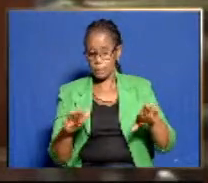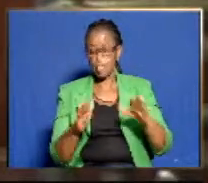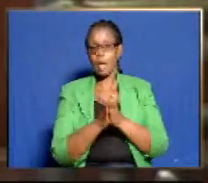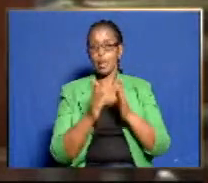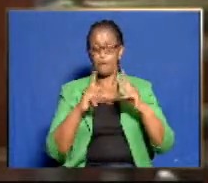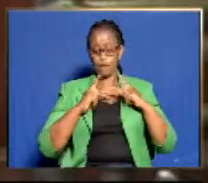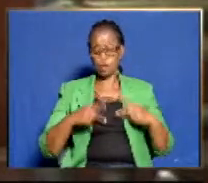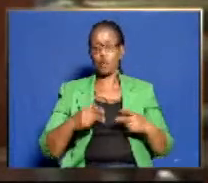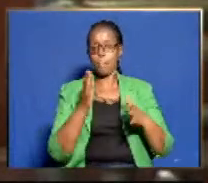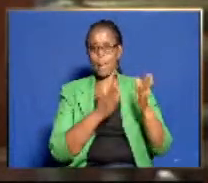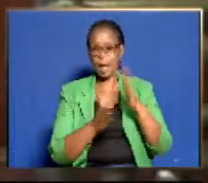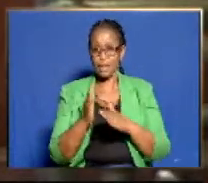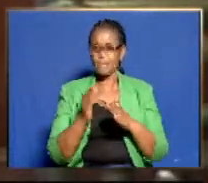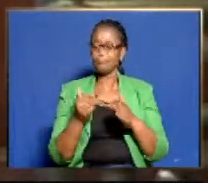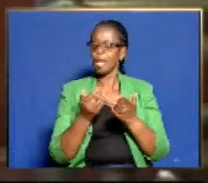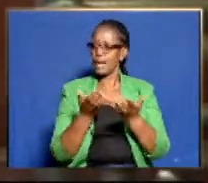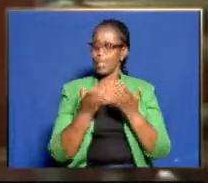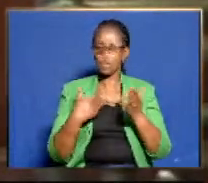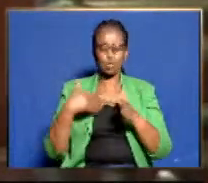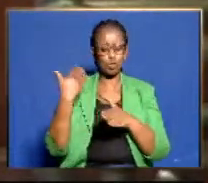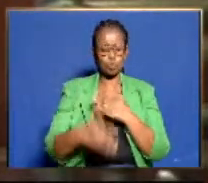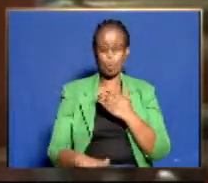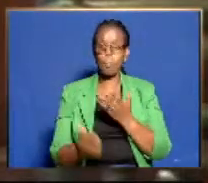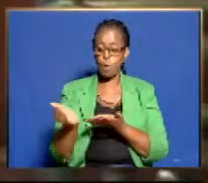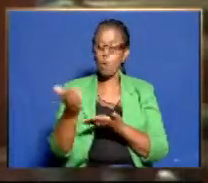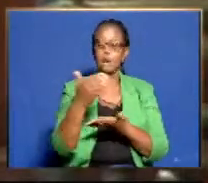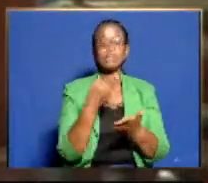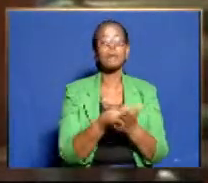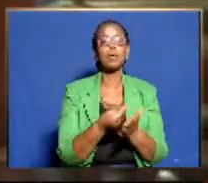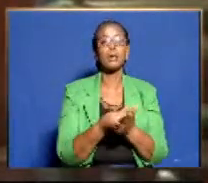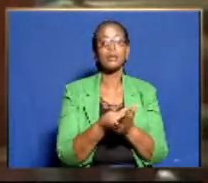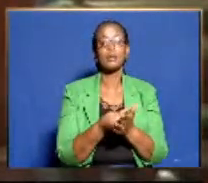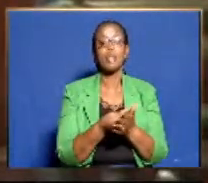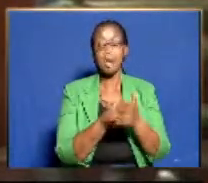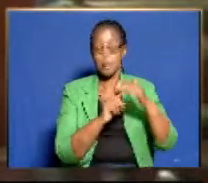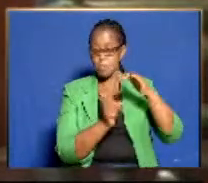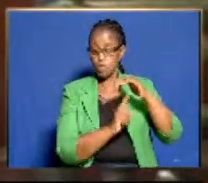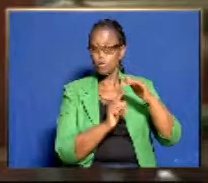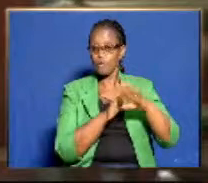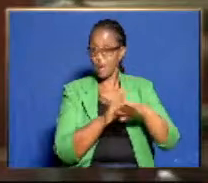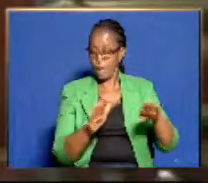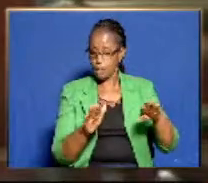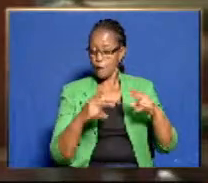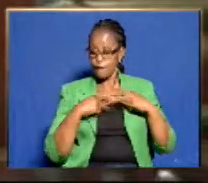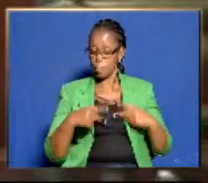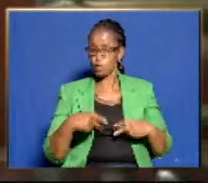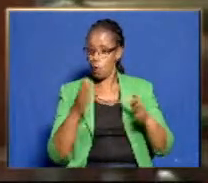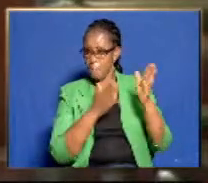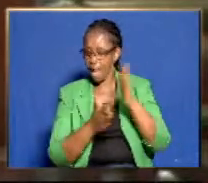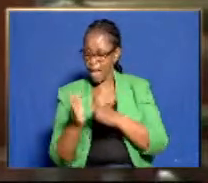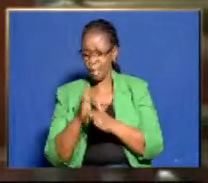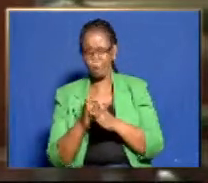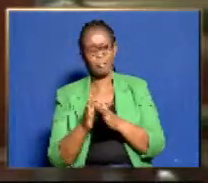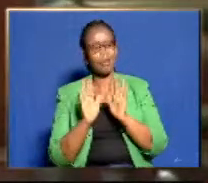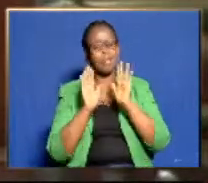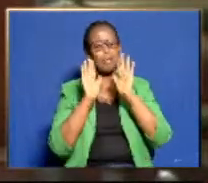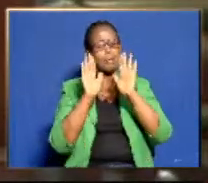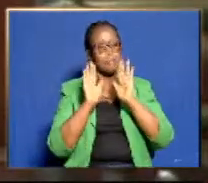to cease cash collection. Mr. Speaker, you notice that the Ministry of Lands and Physical Planning is a very important ministry for all the other